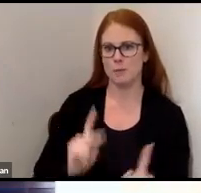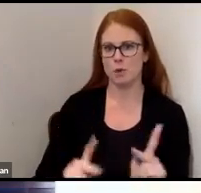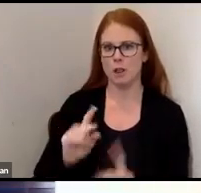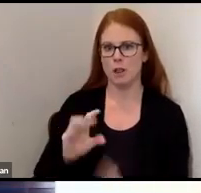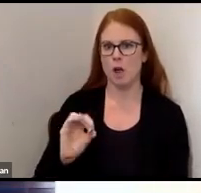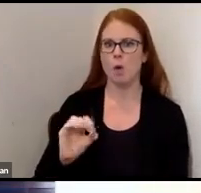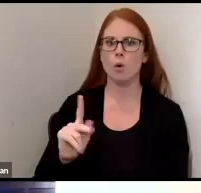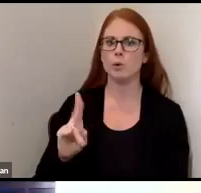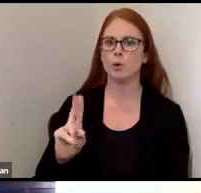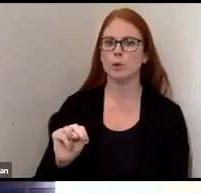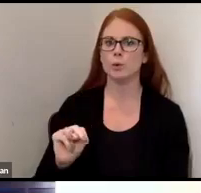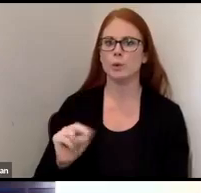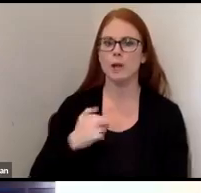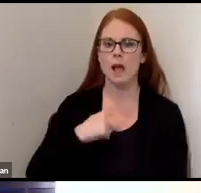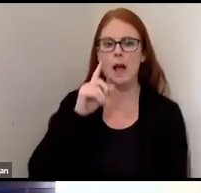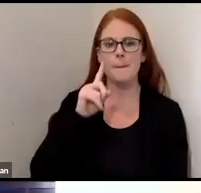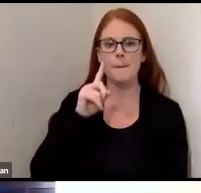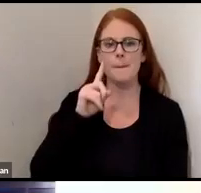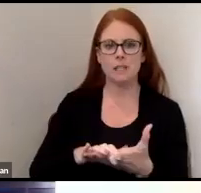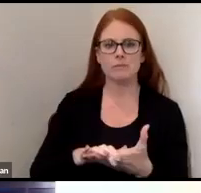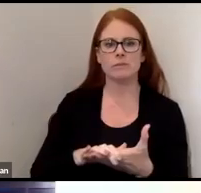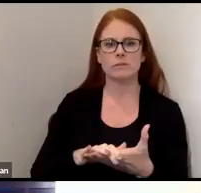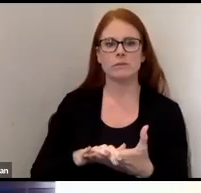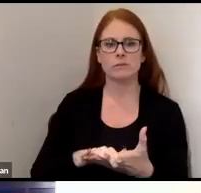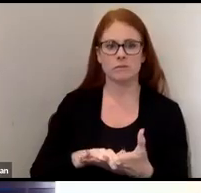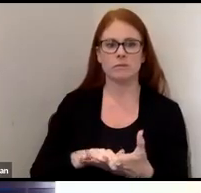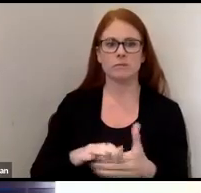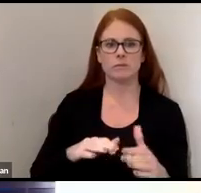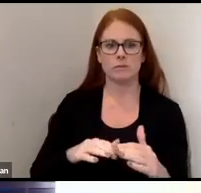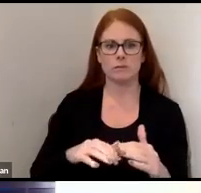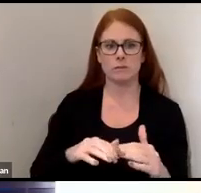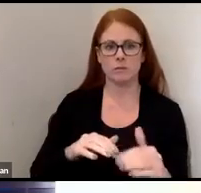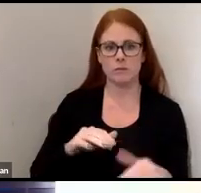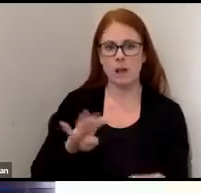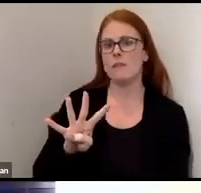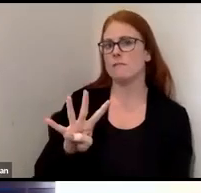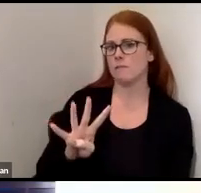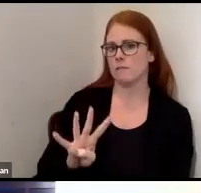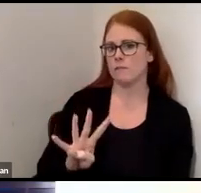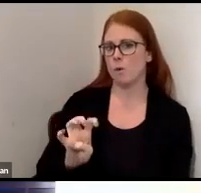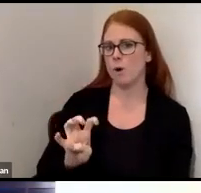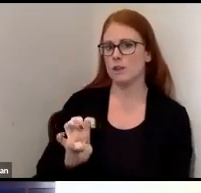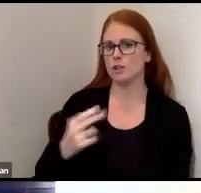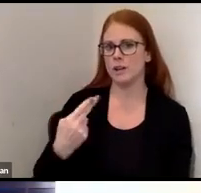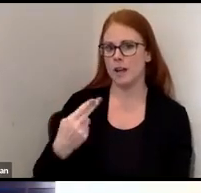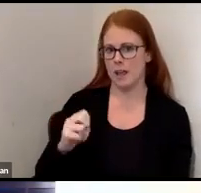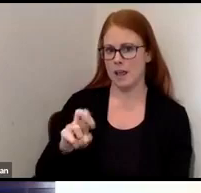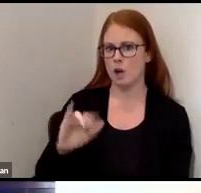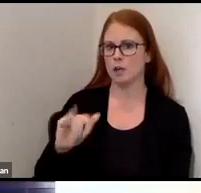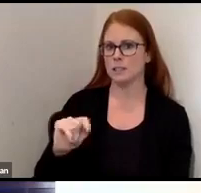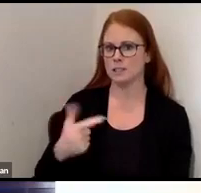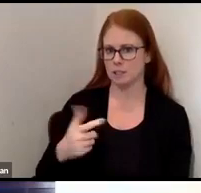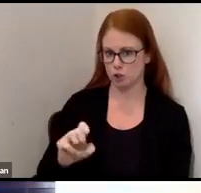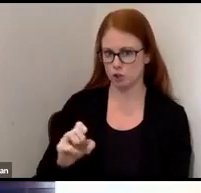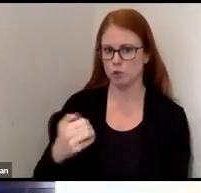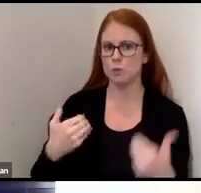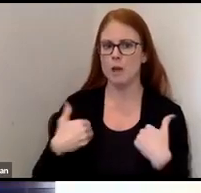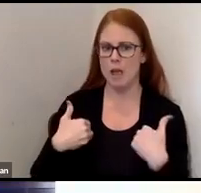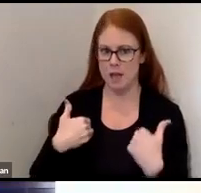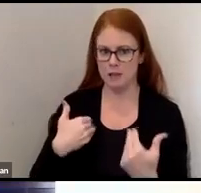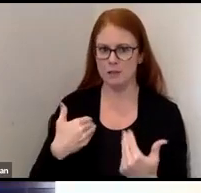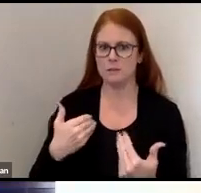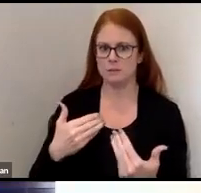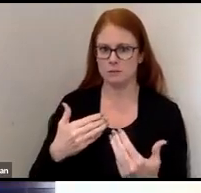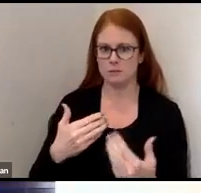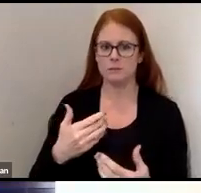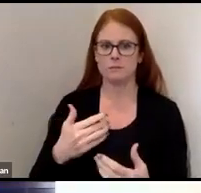Okun. And I believe just under 400 at Arts and Heritage, which was where we had some openings for people